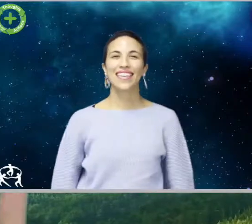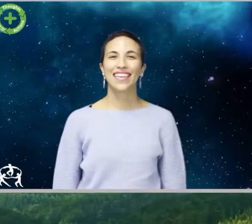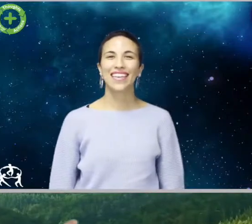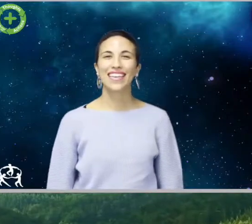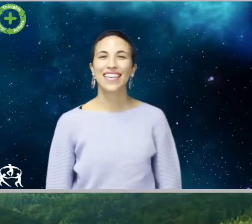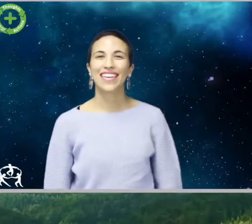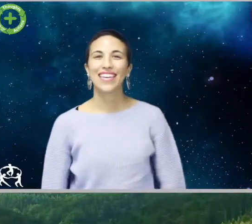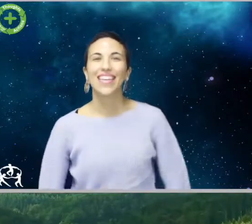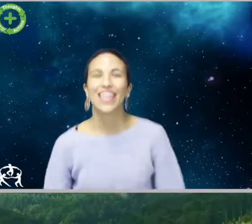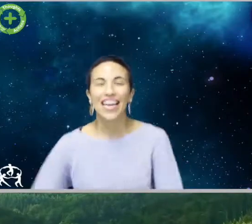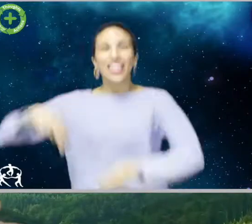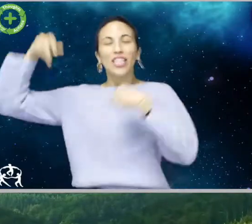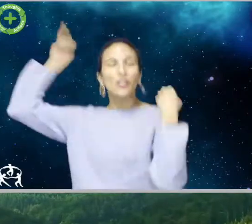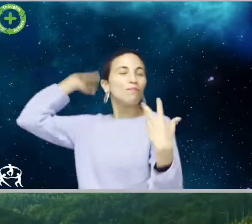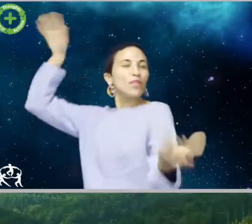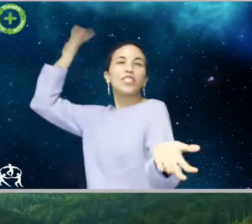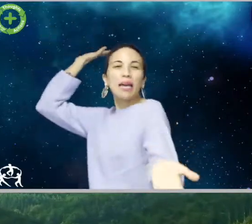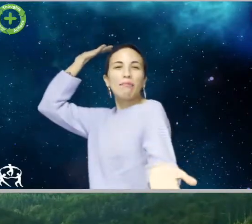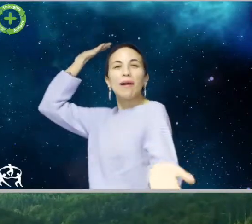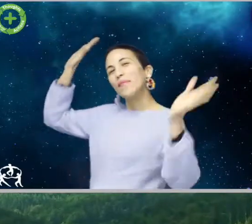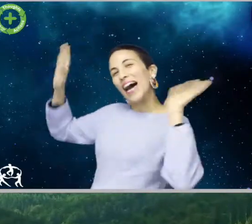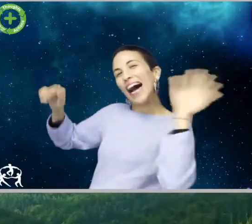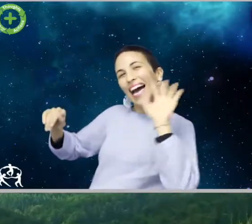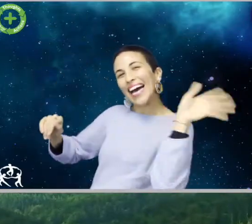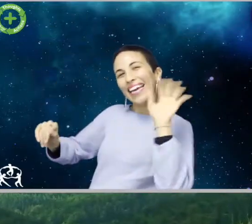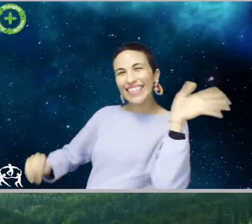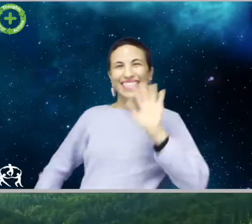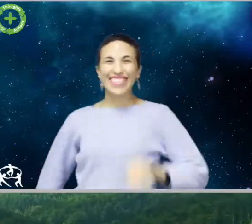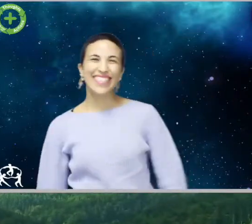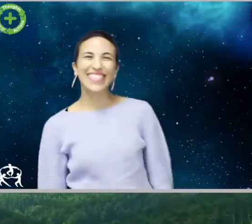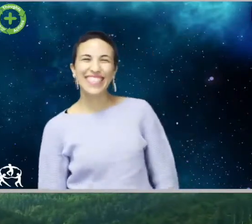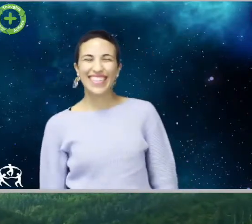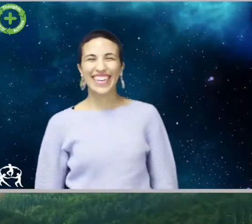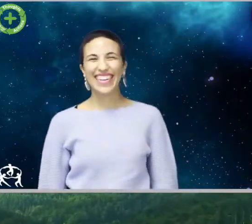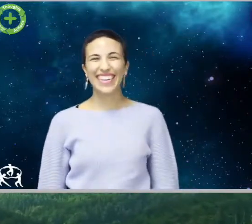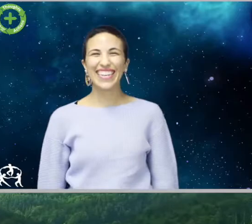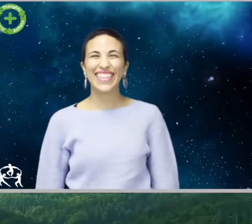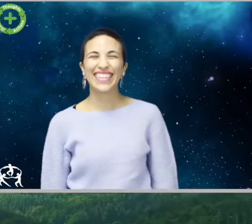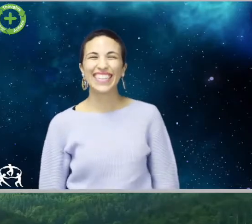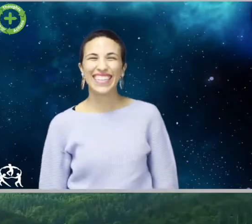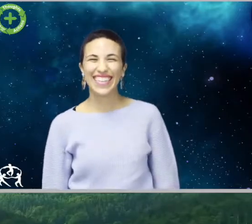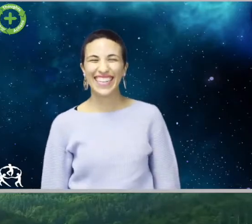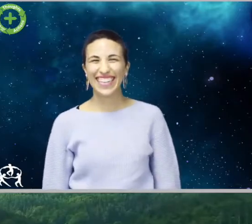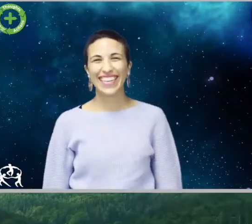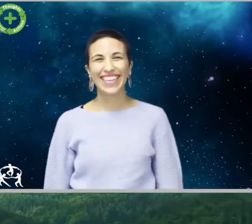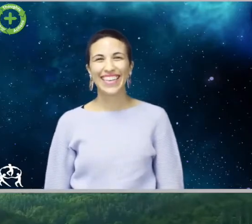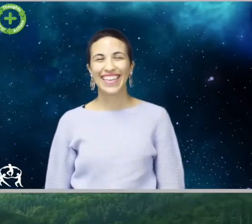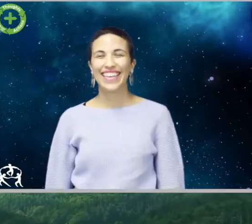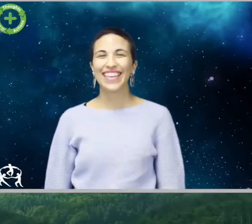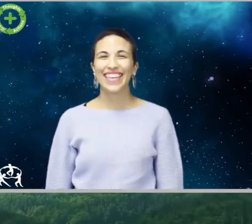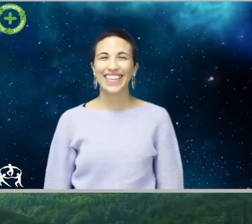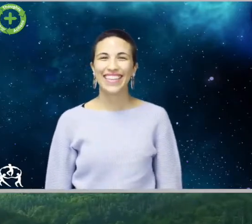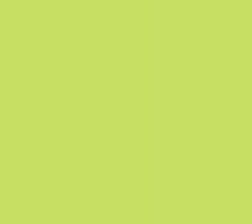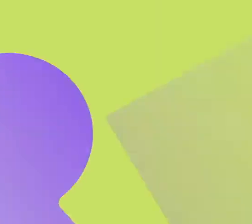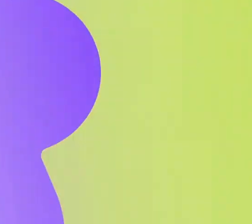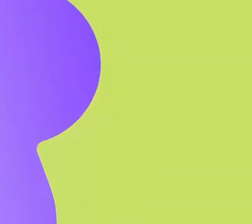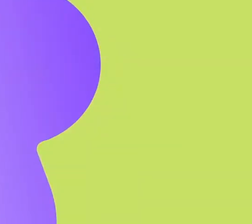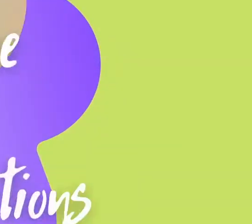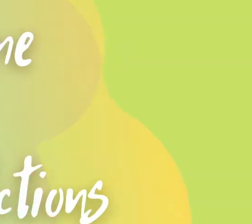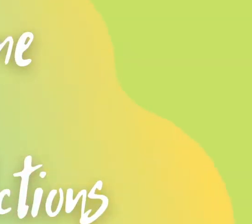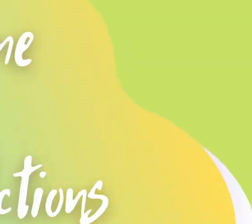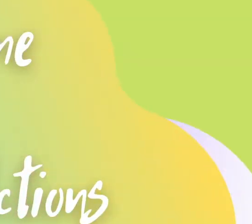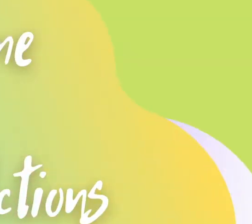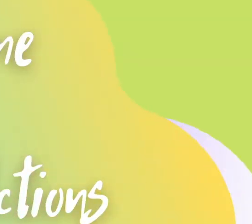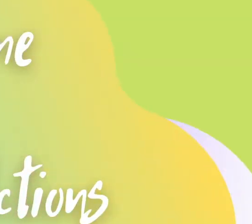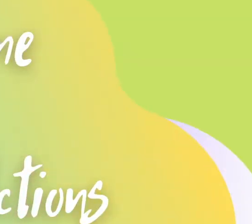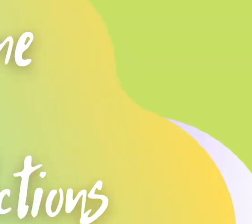Mrs. Hott here with... Ms. Shayma! Hi, Ms. Shayma! And we are so excited